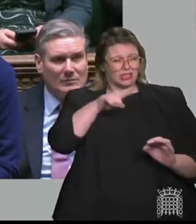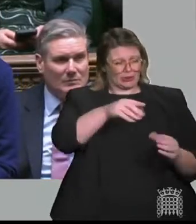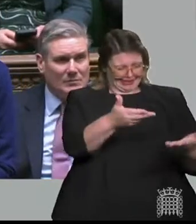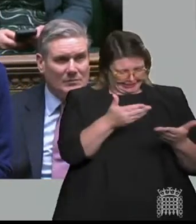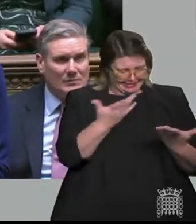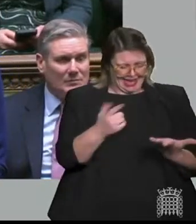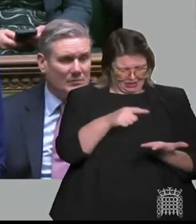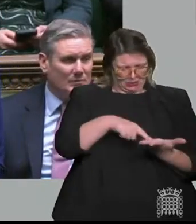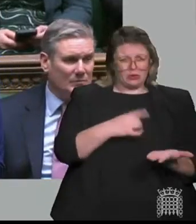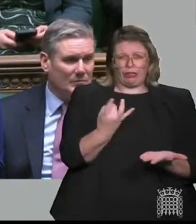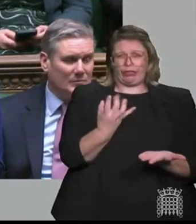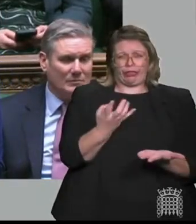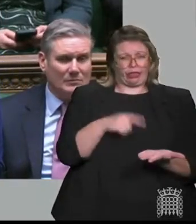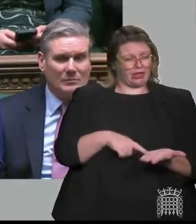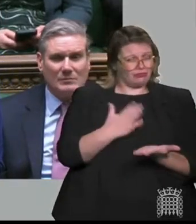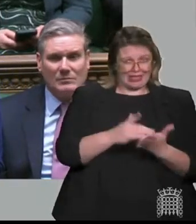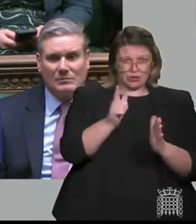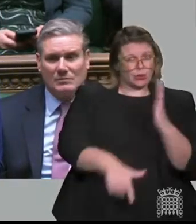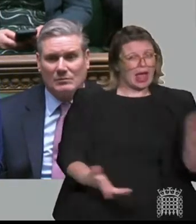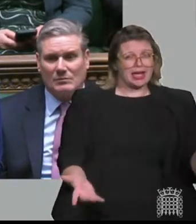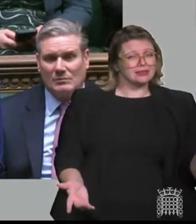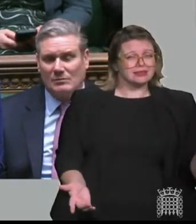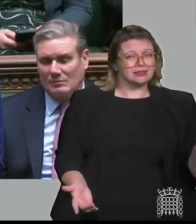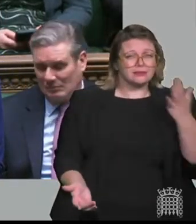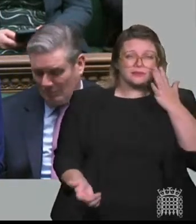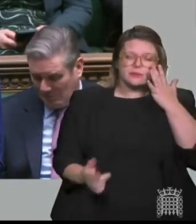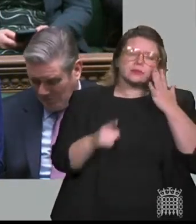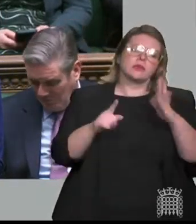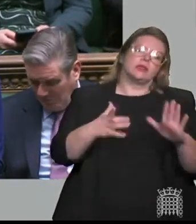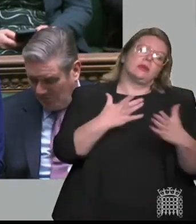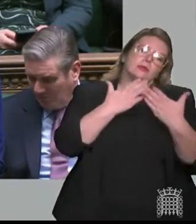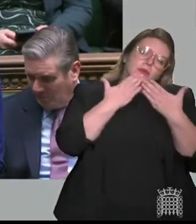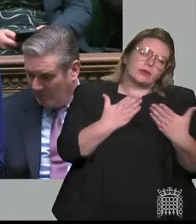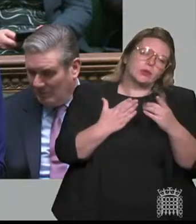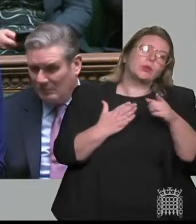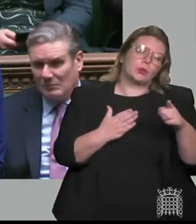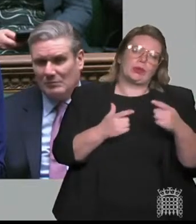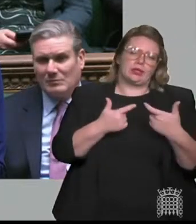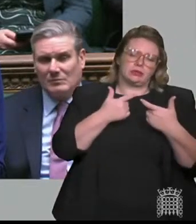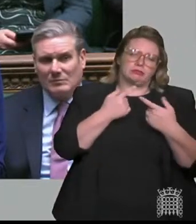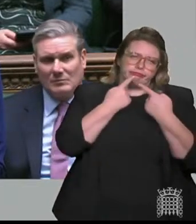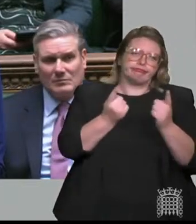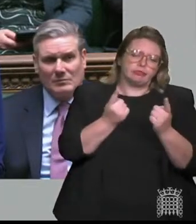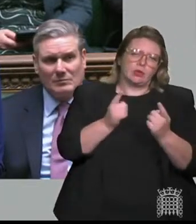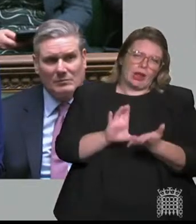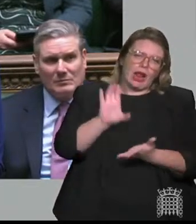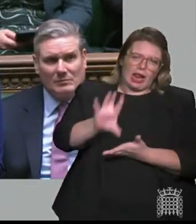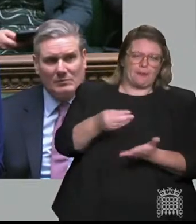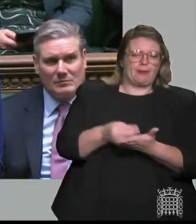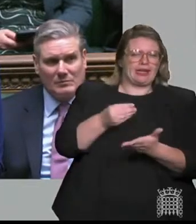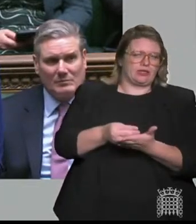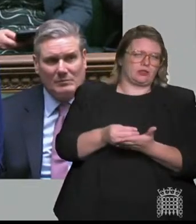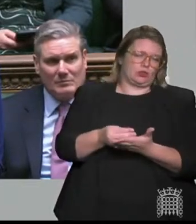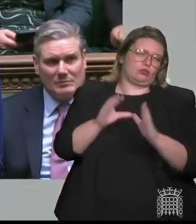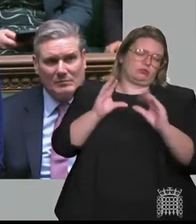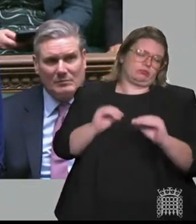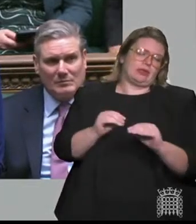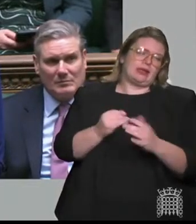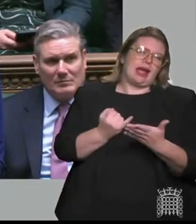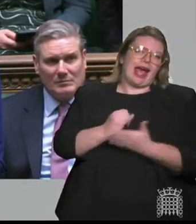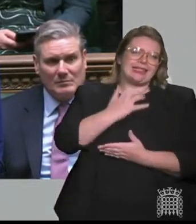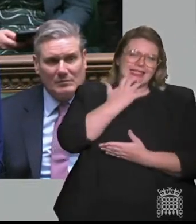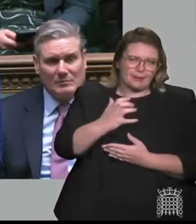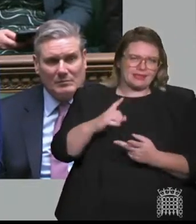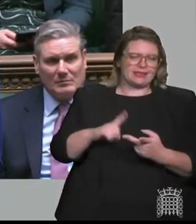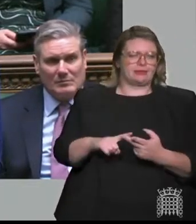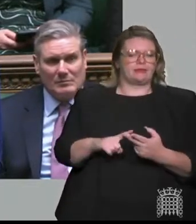I do want to welcome the Chancellor's announcement today of additional funding to tackle anti-Semitism and Islamophobia to